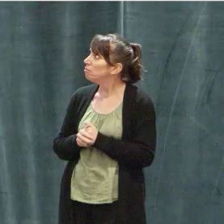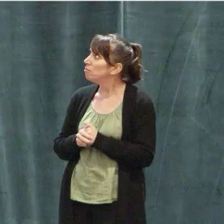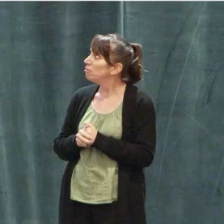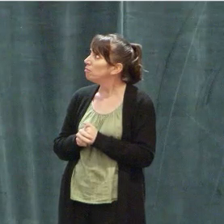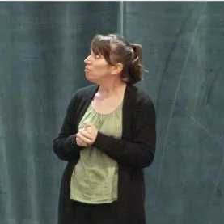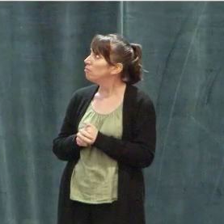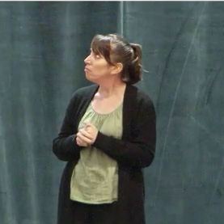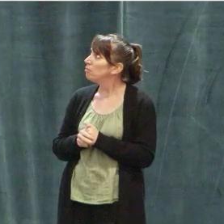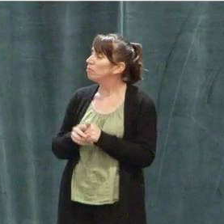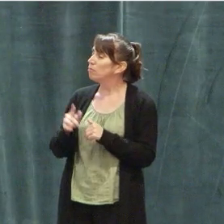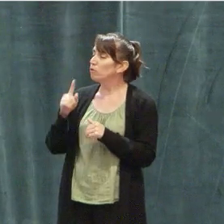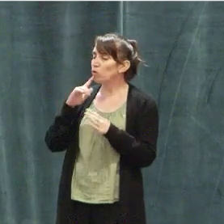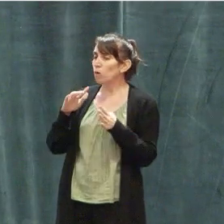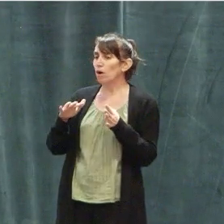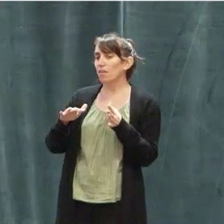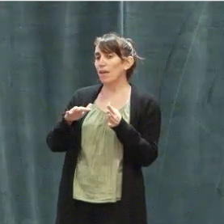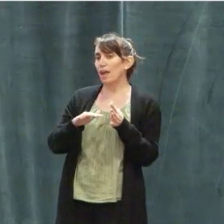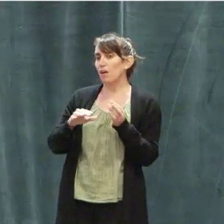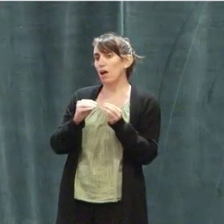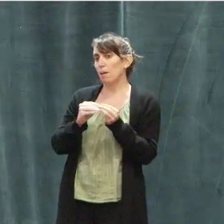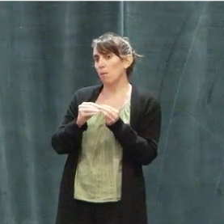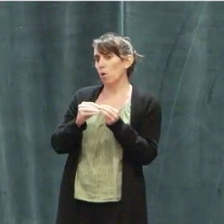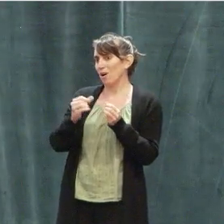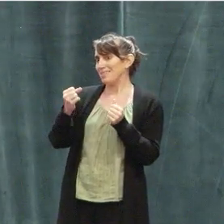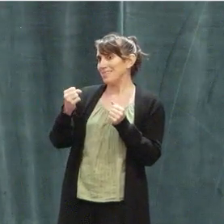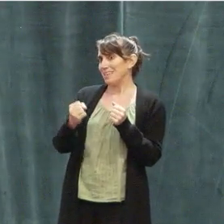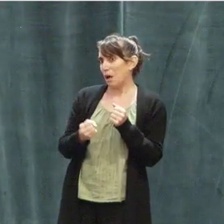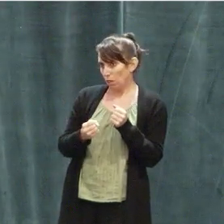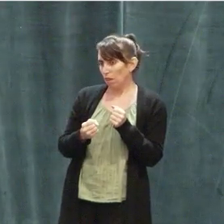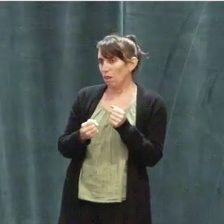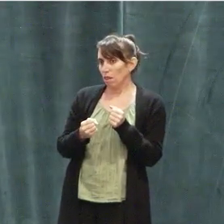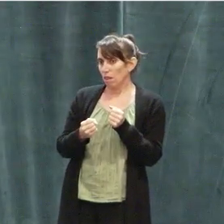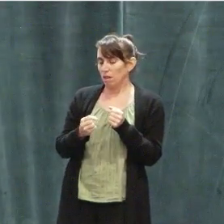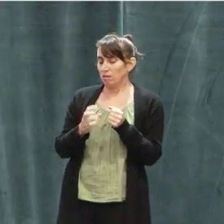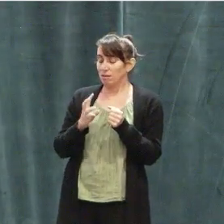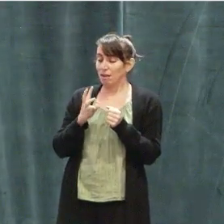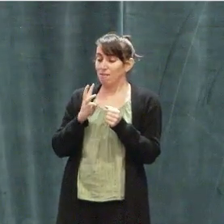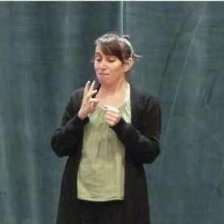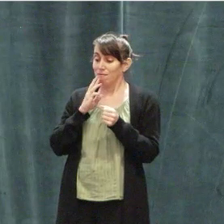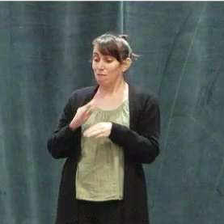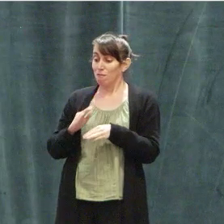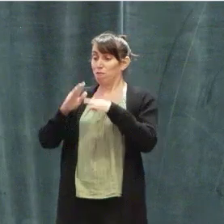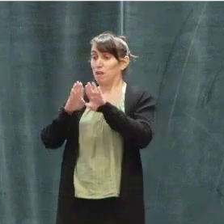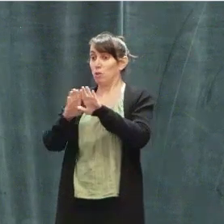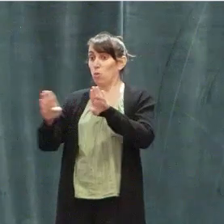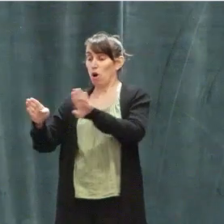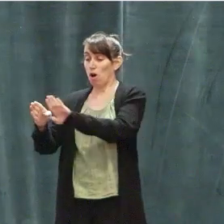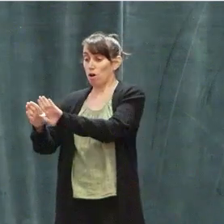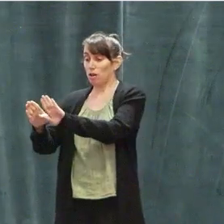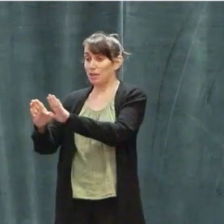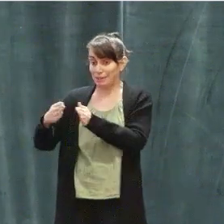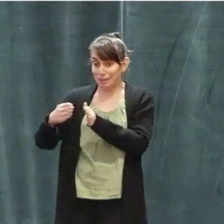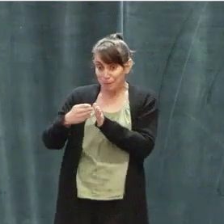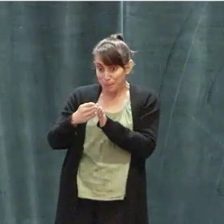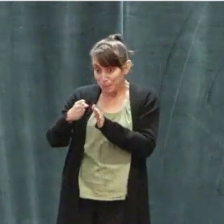For the area then further south, as the flood wall is threaded through between the Irish Hunger Memorial and the Lily